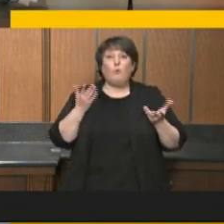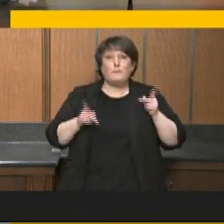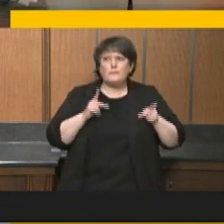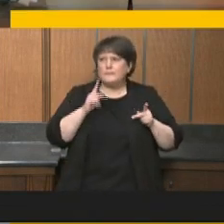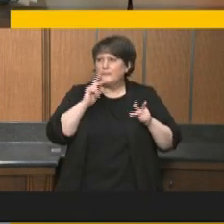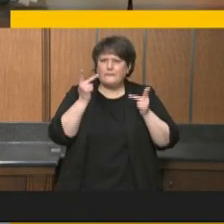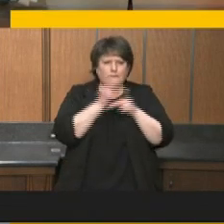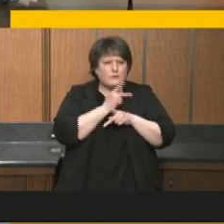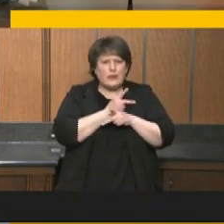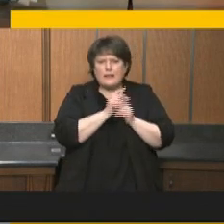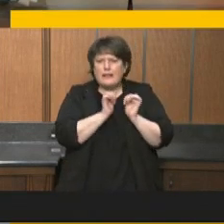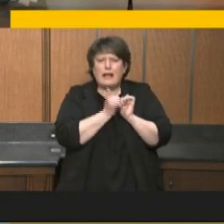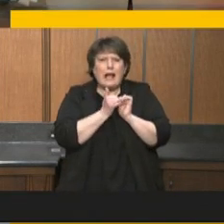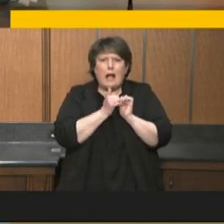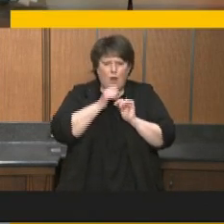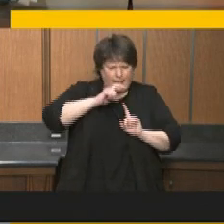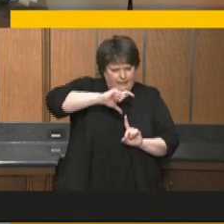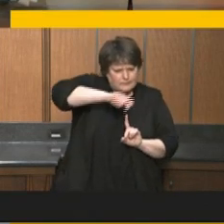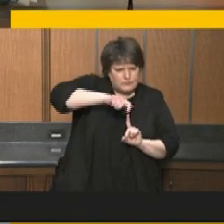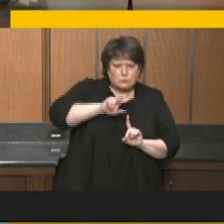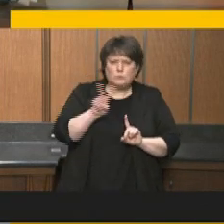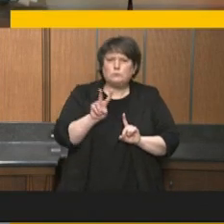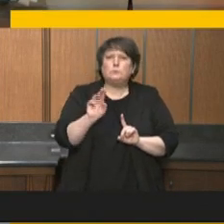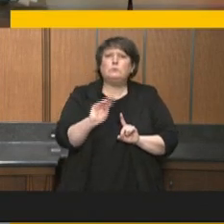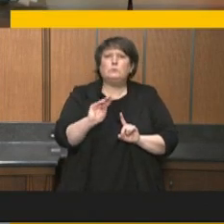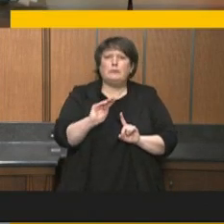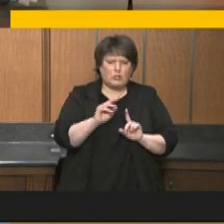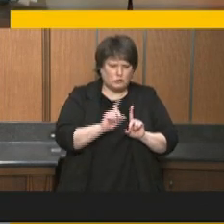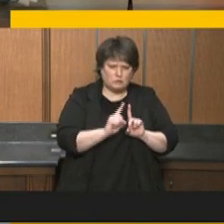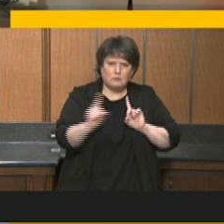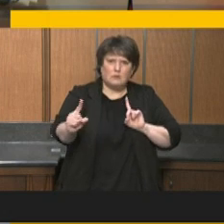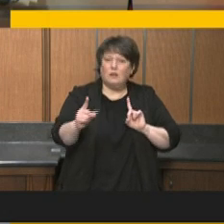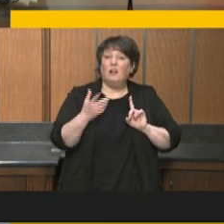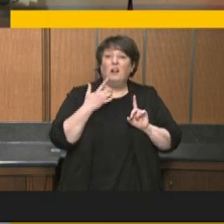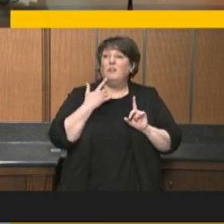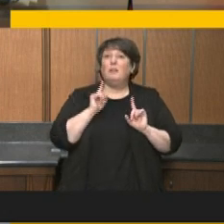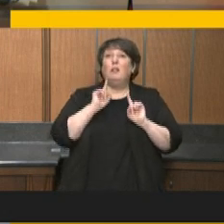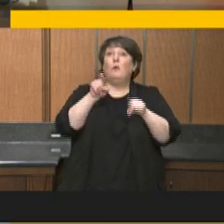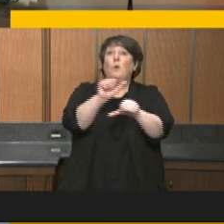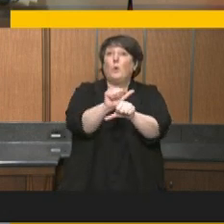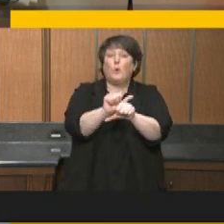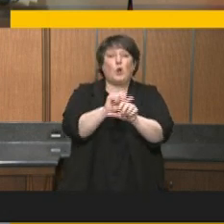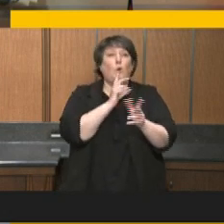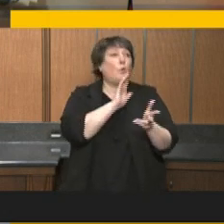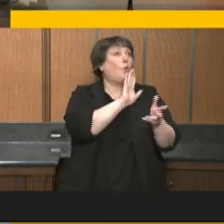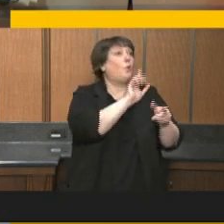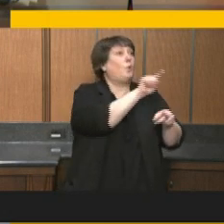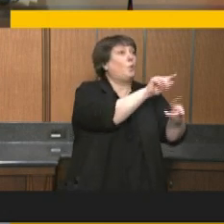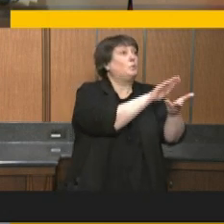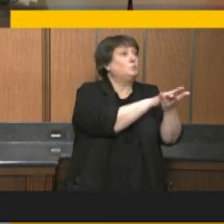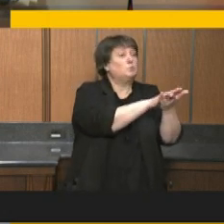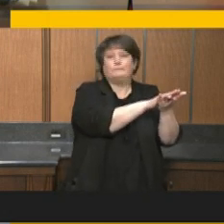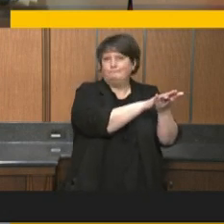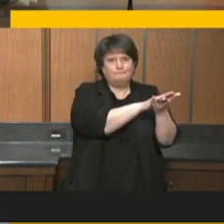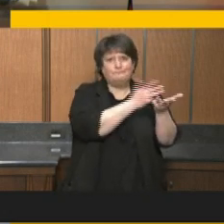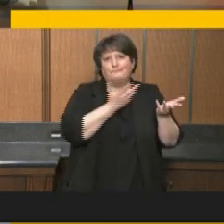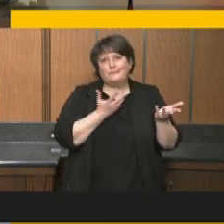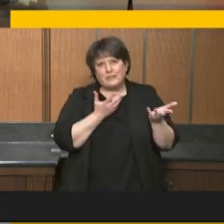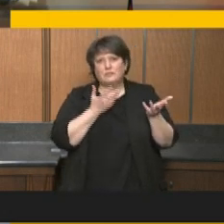different ways to maintain that 2-meter distance by staying home from work and school. But sorry, no parties or